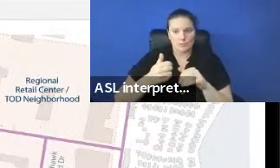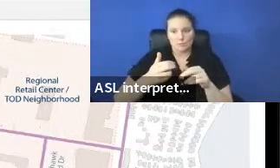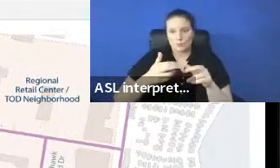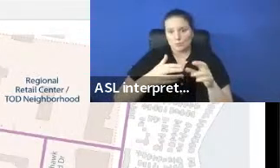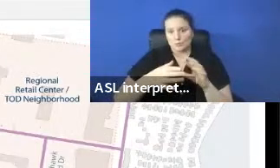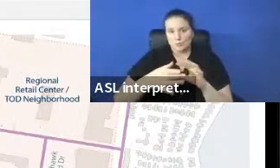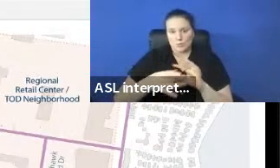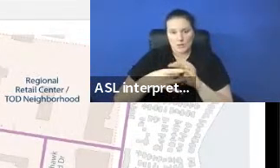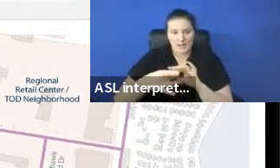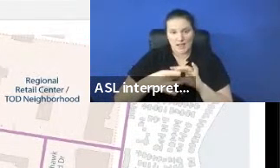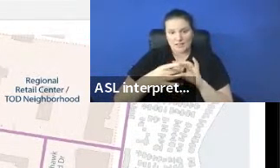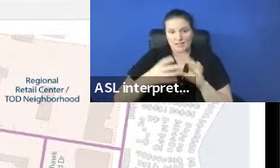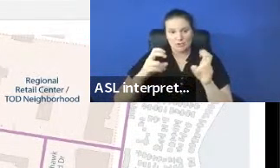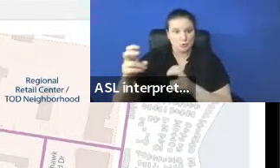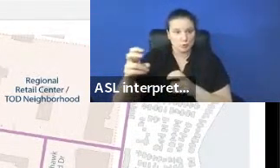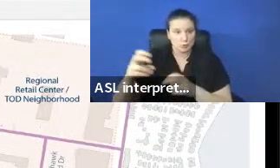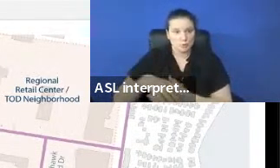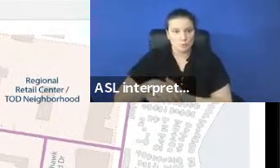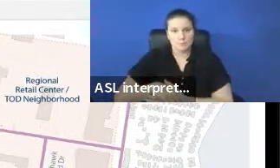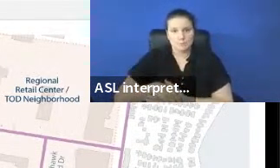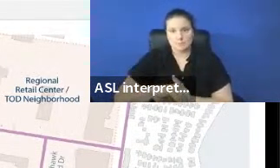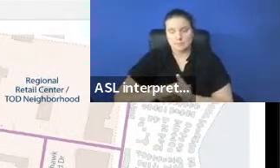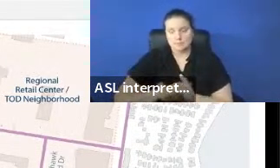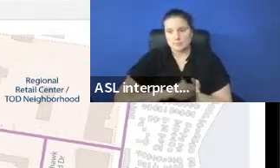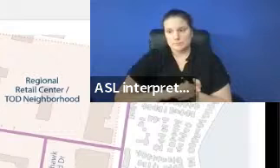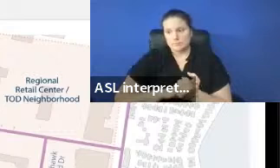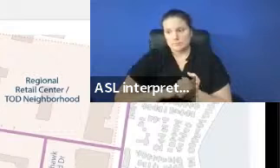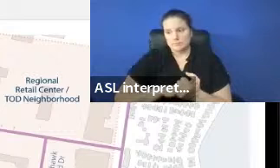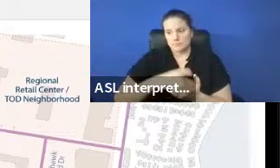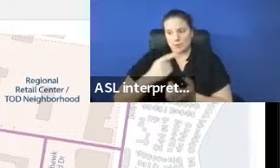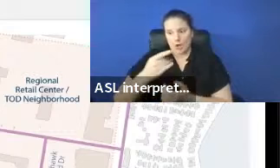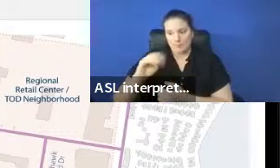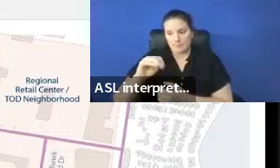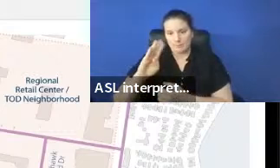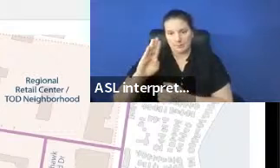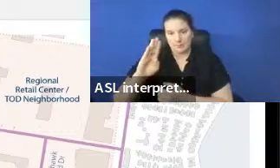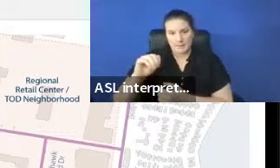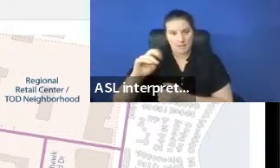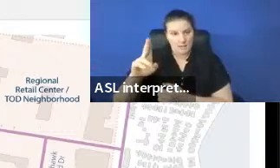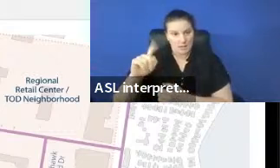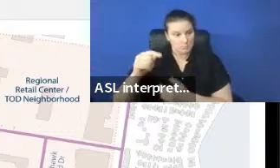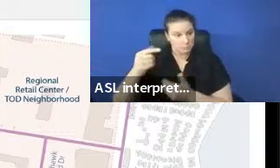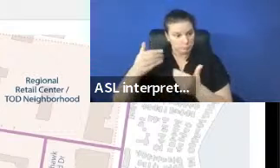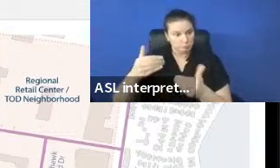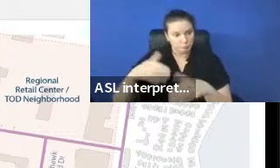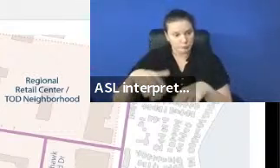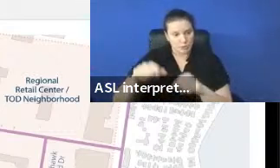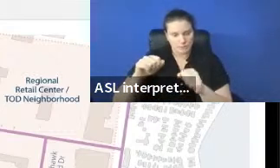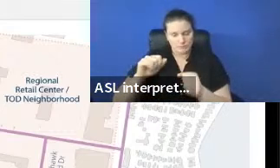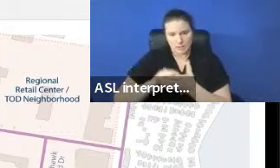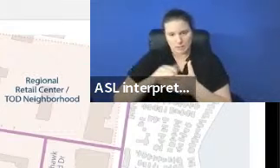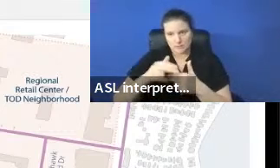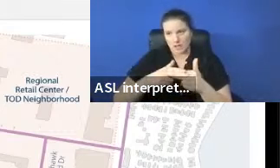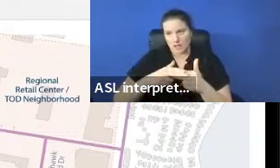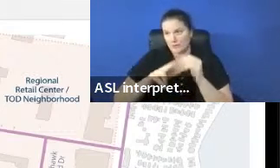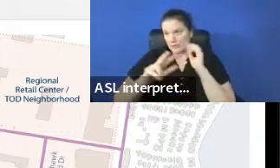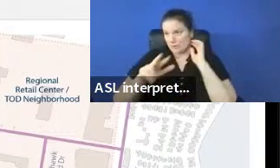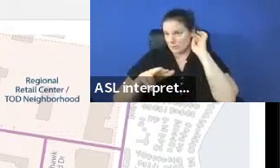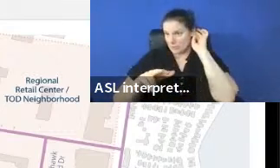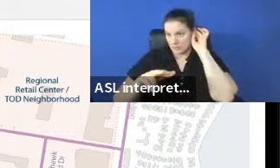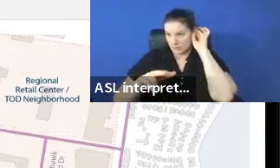issues. So Mr. Tom Bennett, why don't you take up at slide 33,